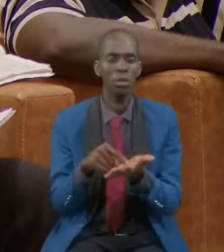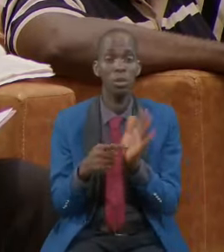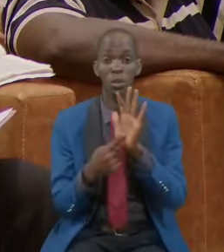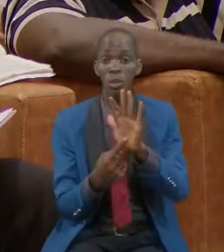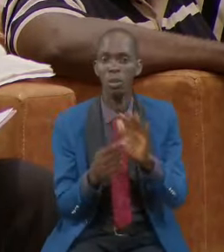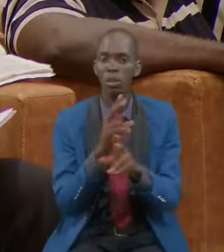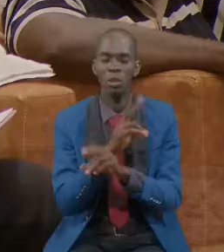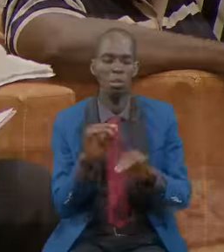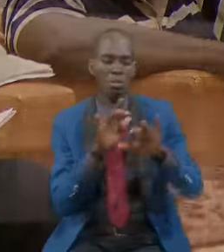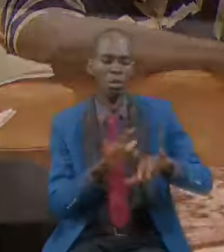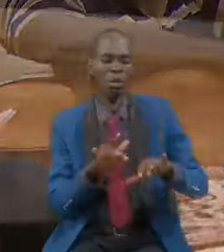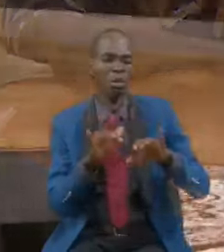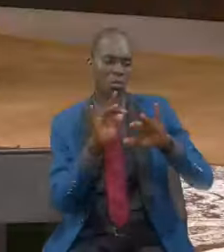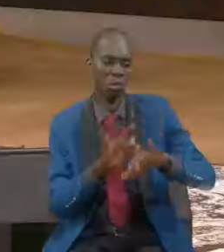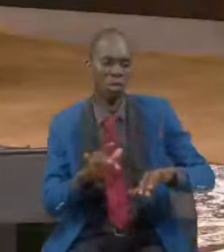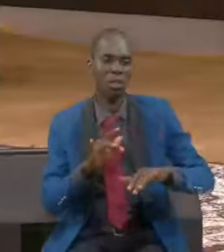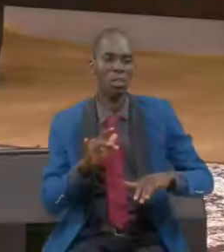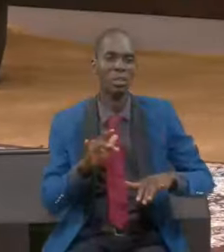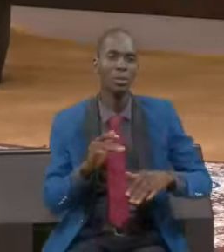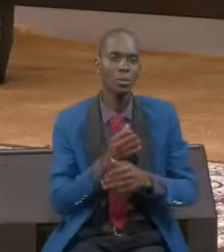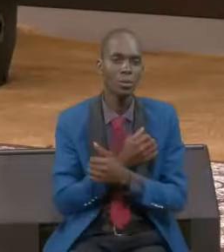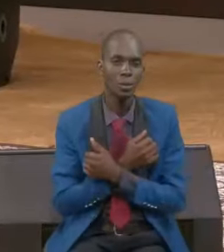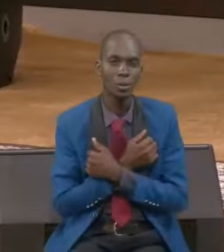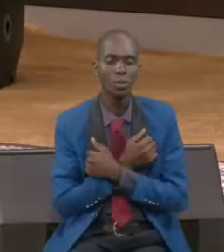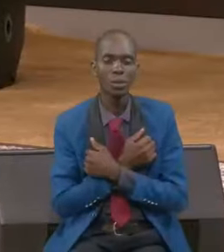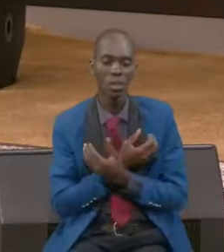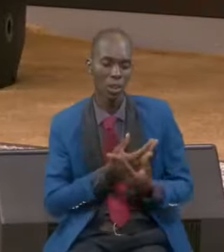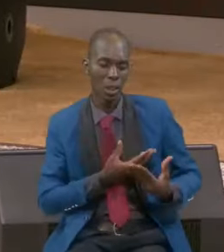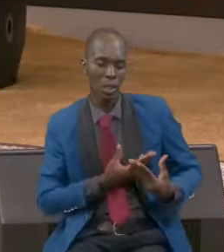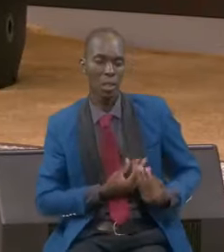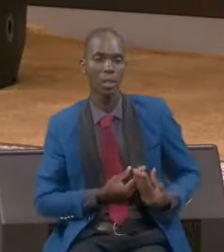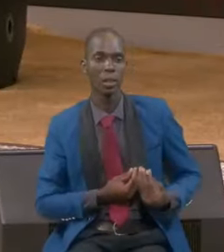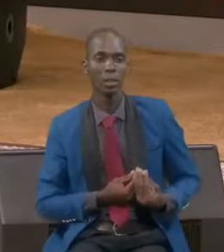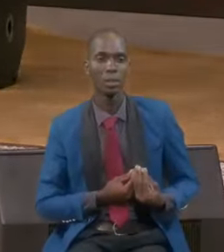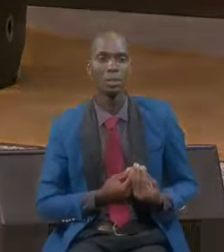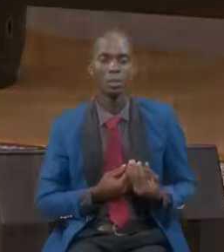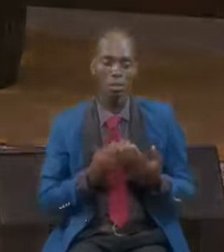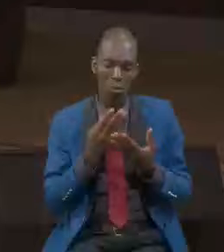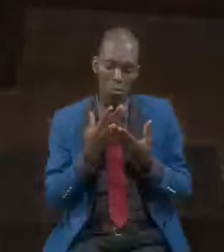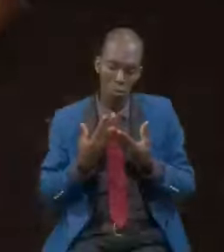mercy. Mercy, love, tenderness,